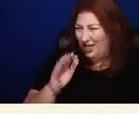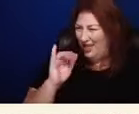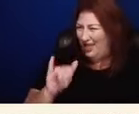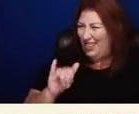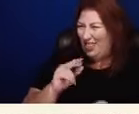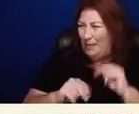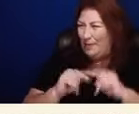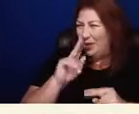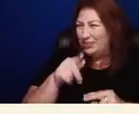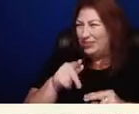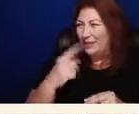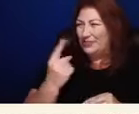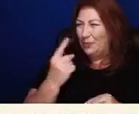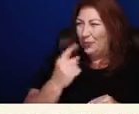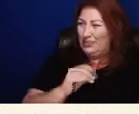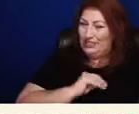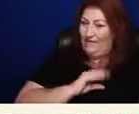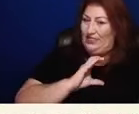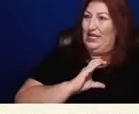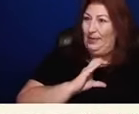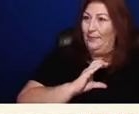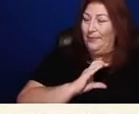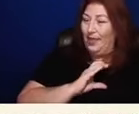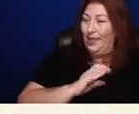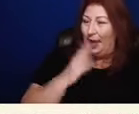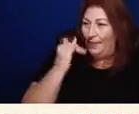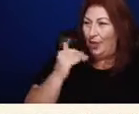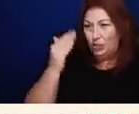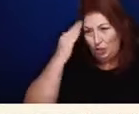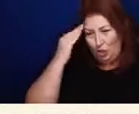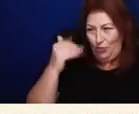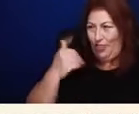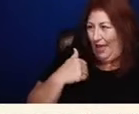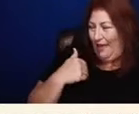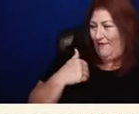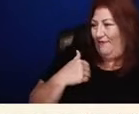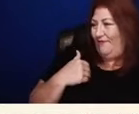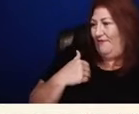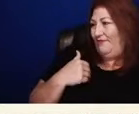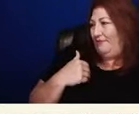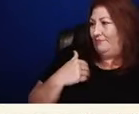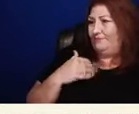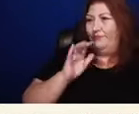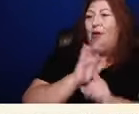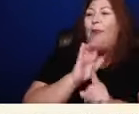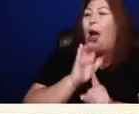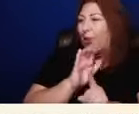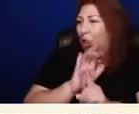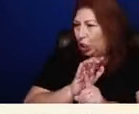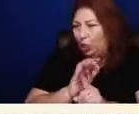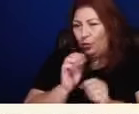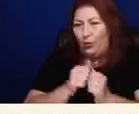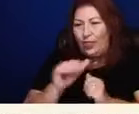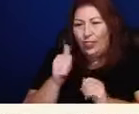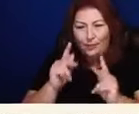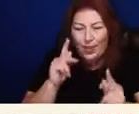up someone's self-esteem because, you know, they already are getting popular. They're already, you know, having